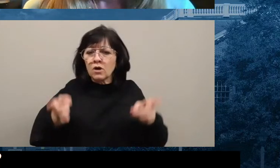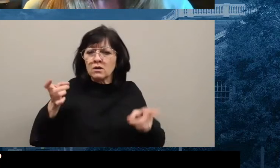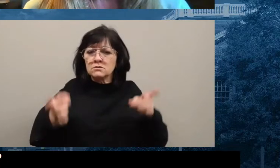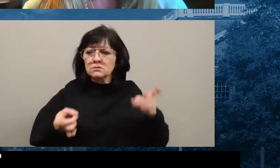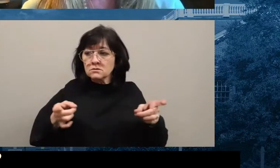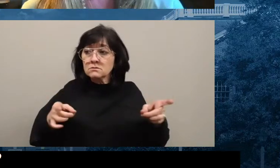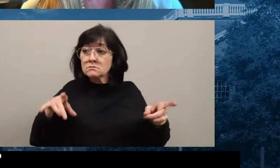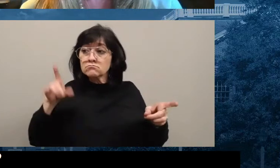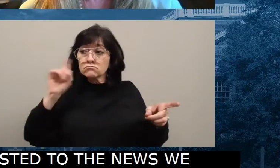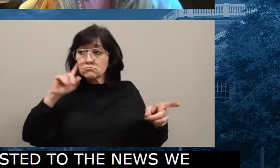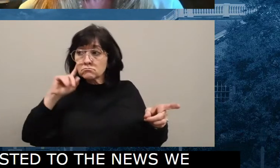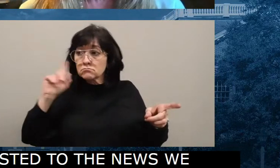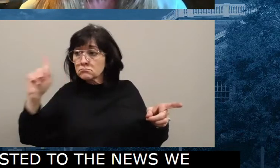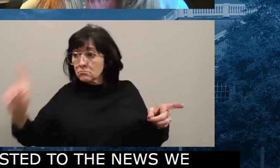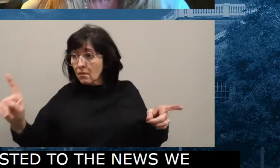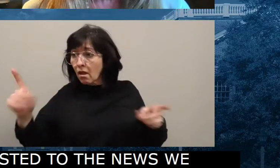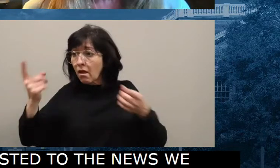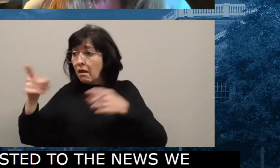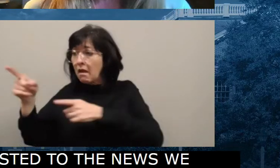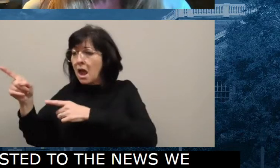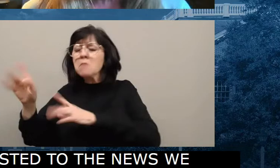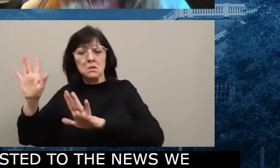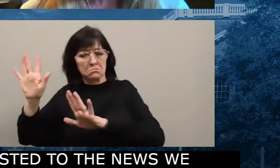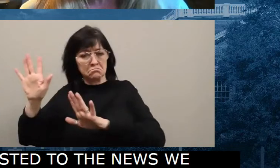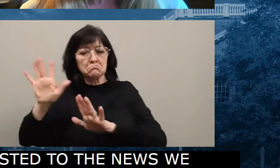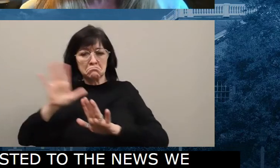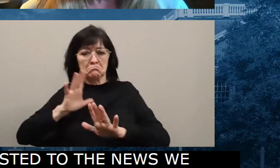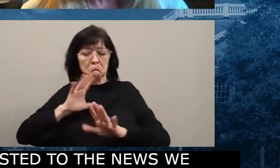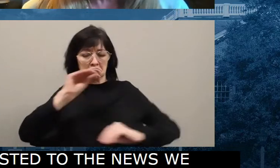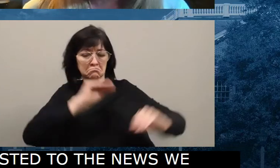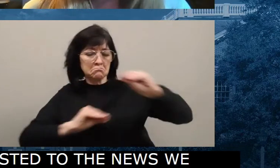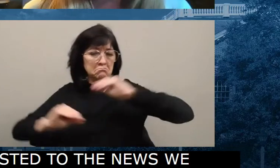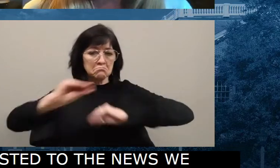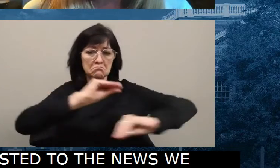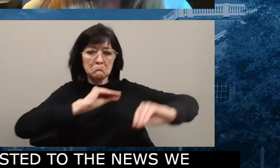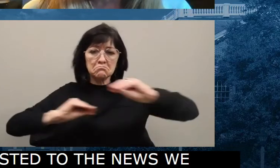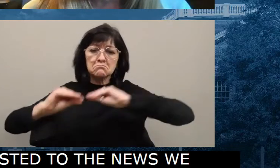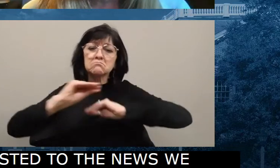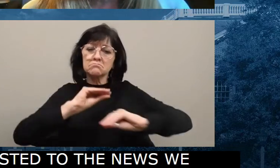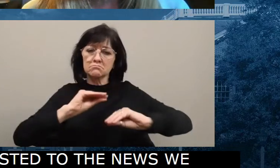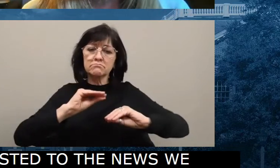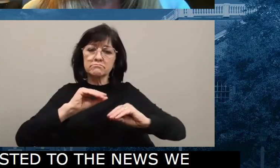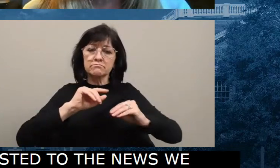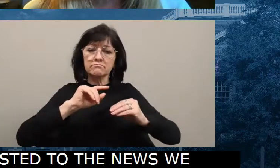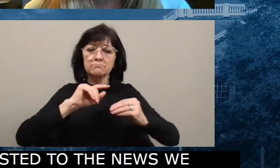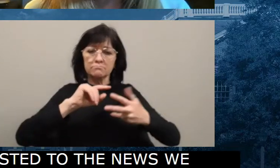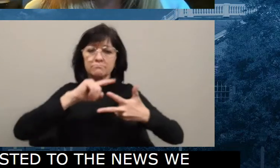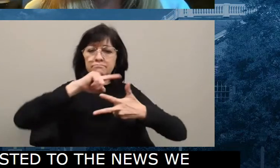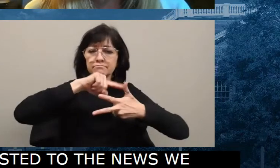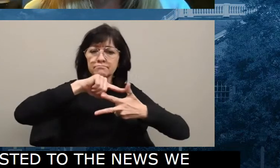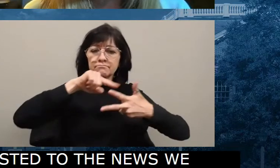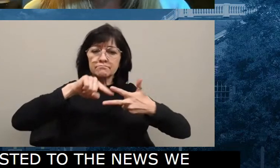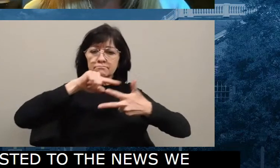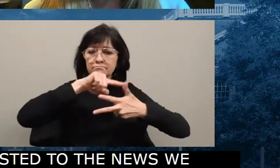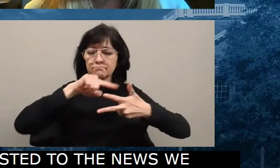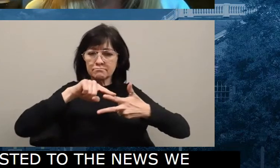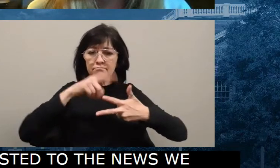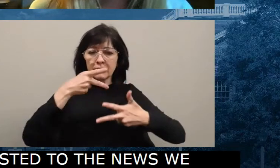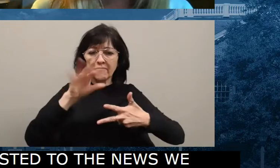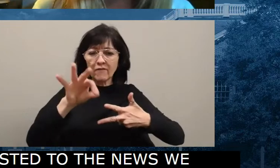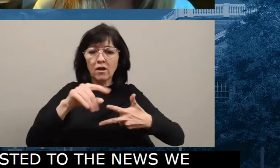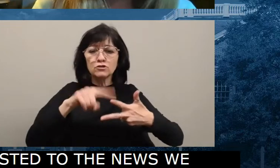expected. And so we'd already adjusted to that.